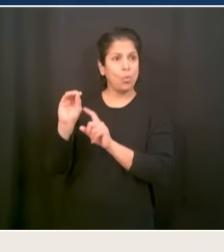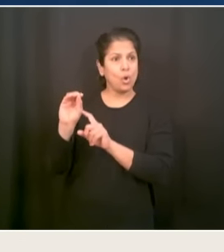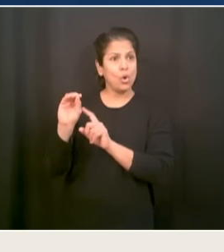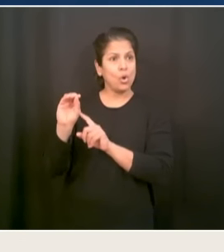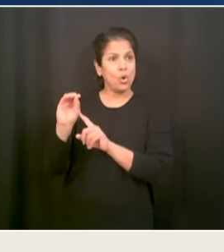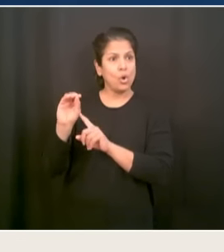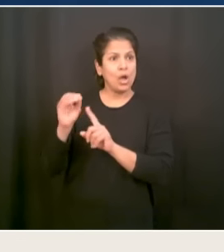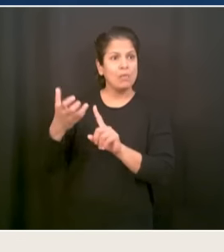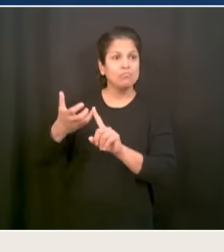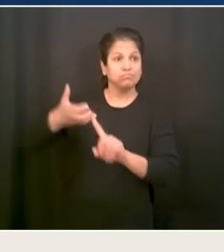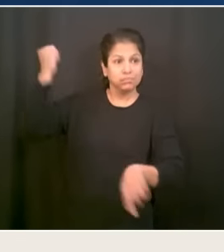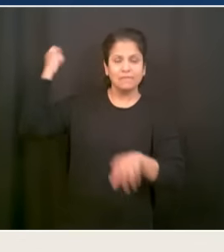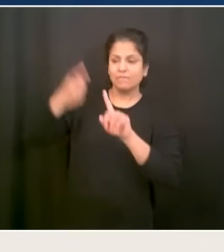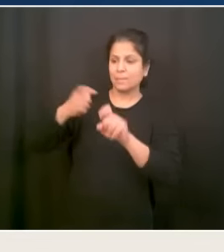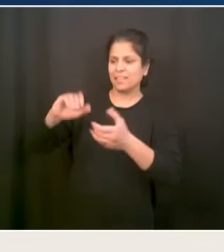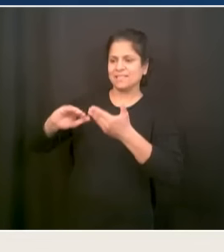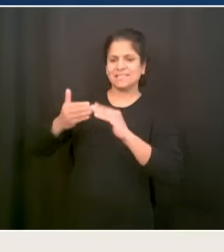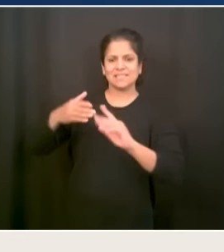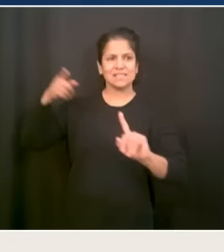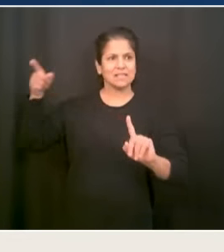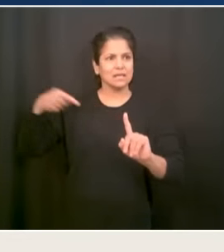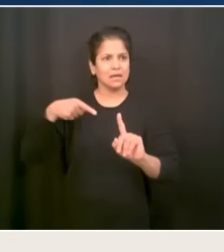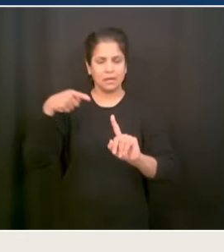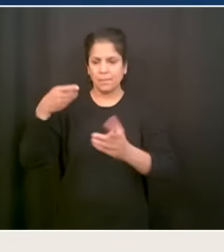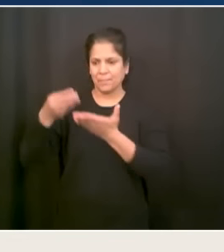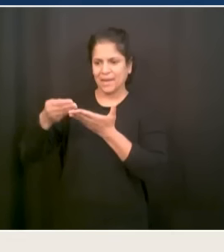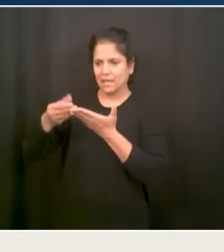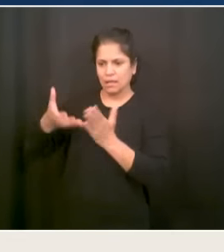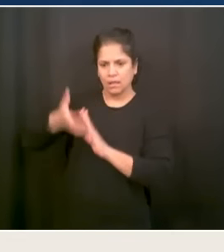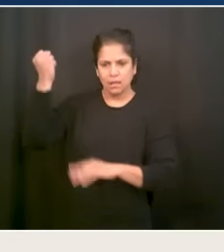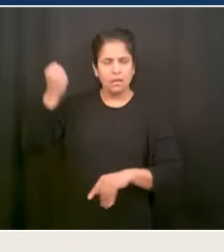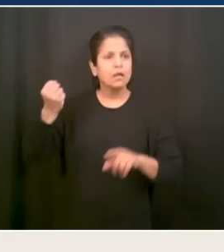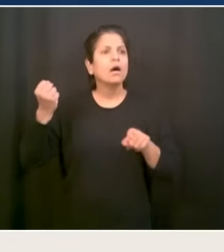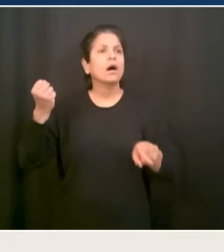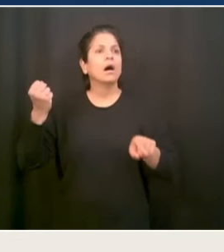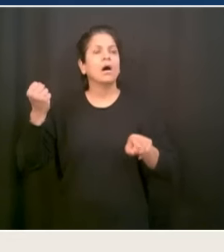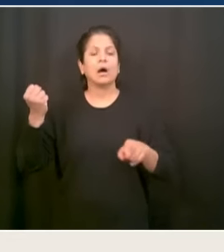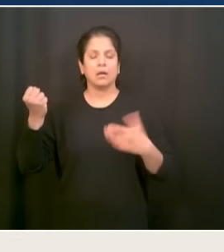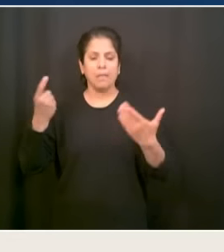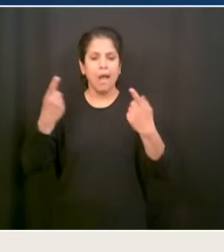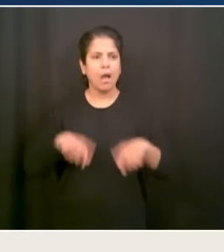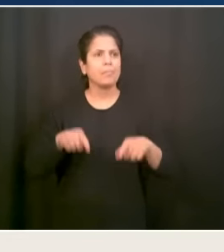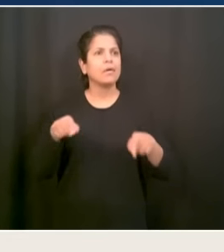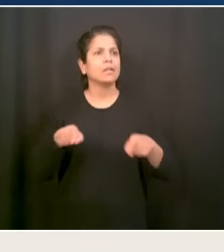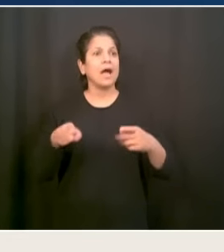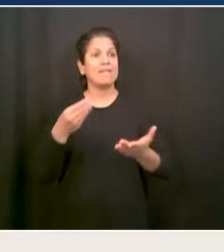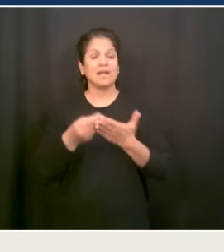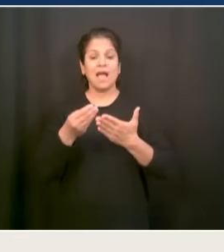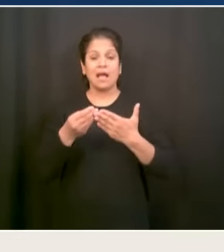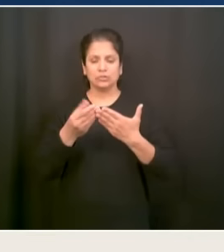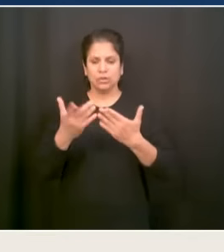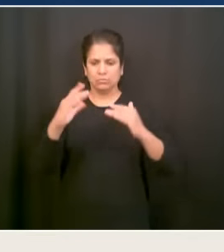was owed. The result is a stunning fiscal imbalance. New Yorkers contribute